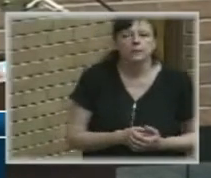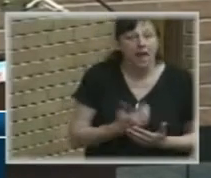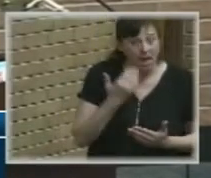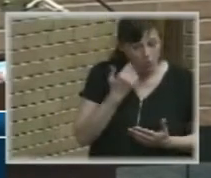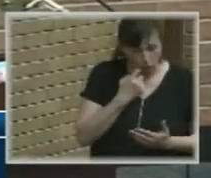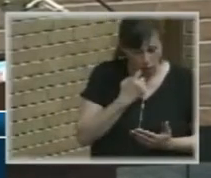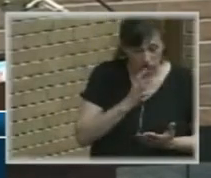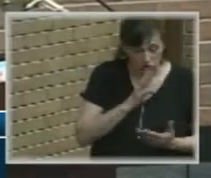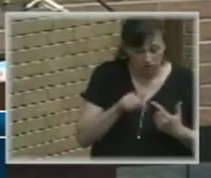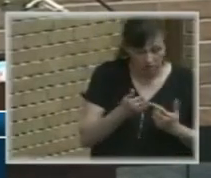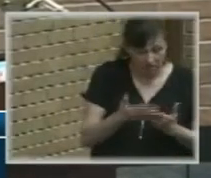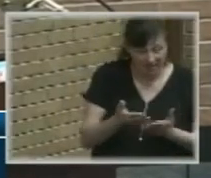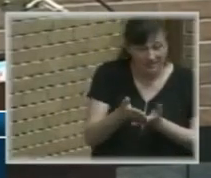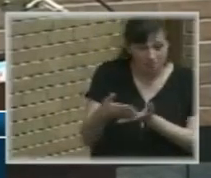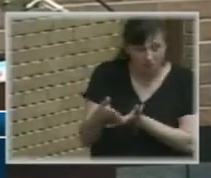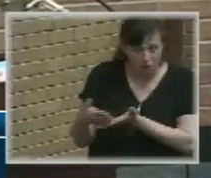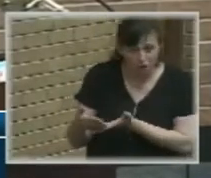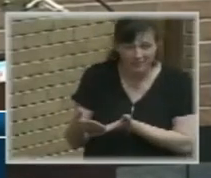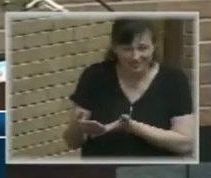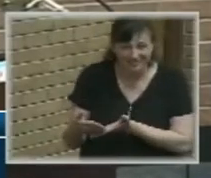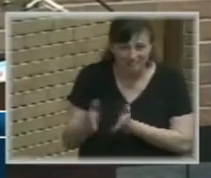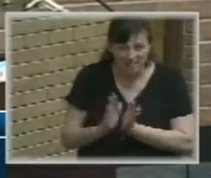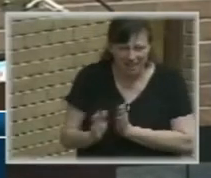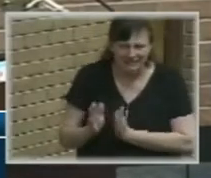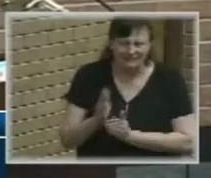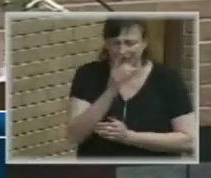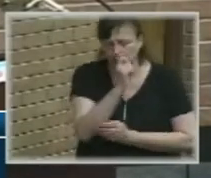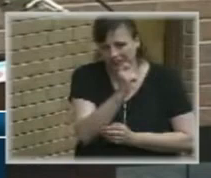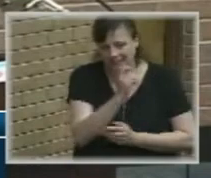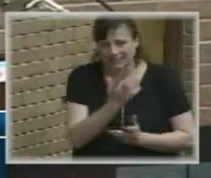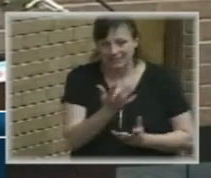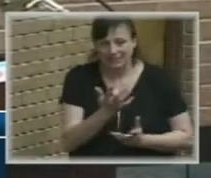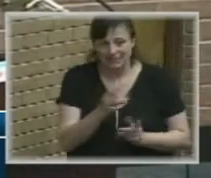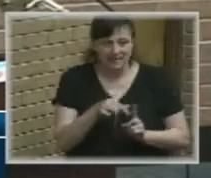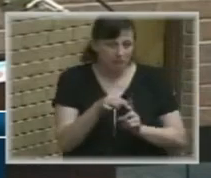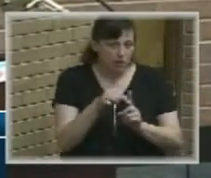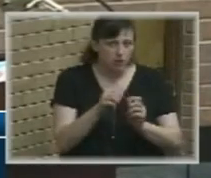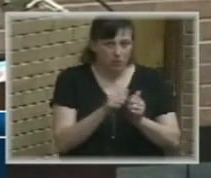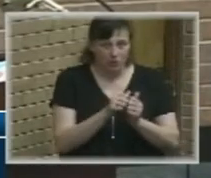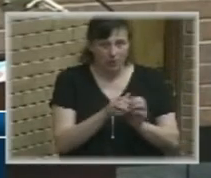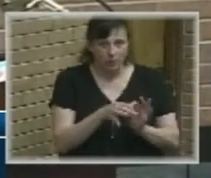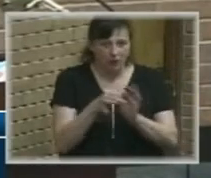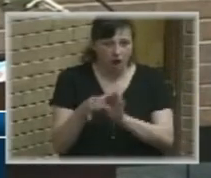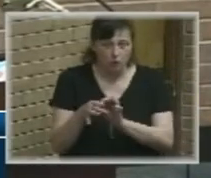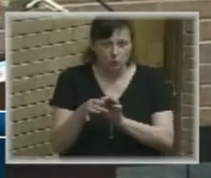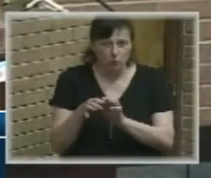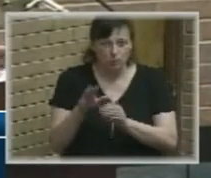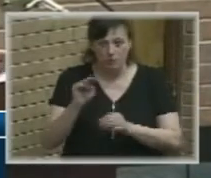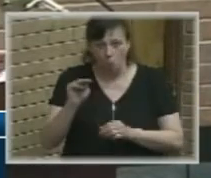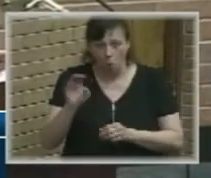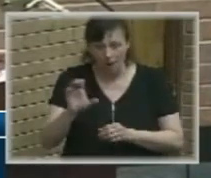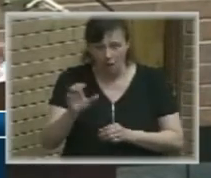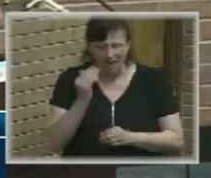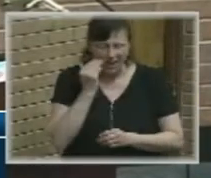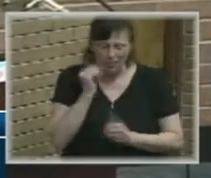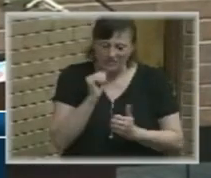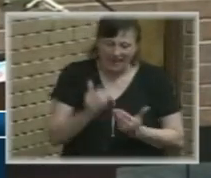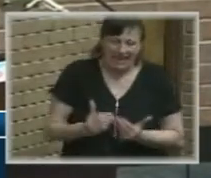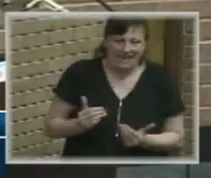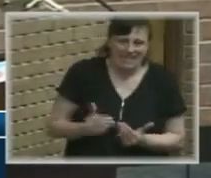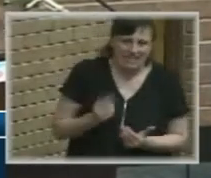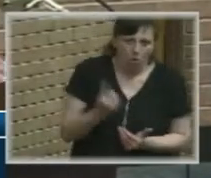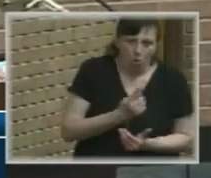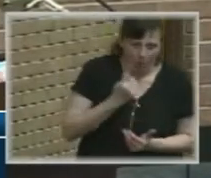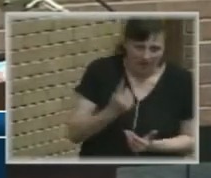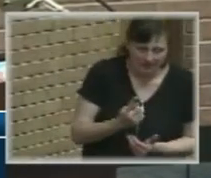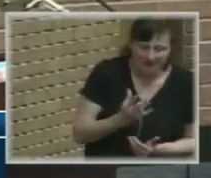talked about things in the budget, so that was kind of interesting, especially with regards to the county. I realize it might not be so easy and